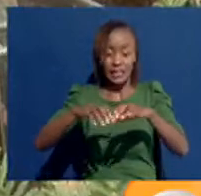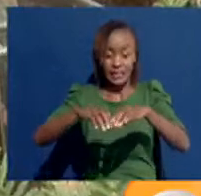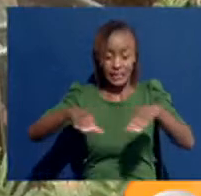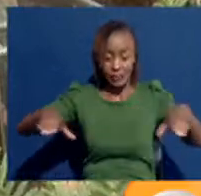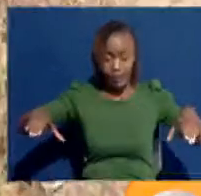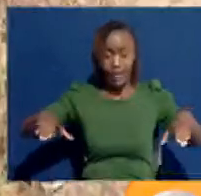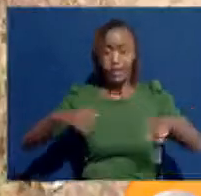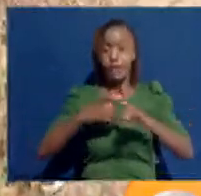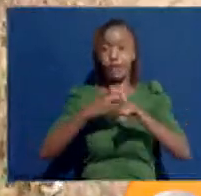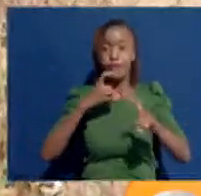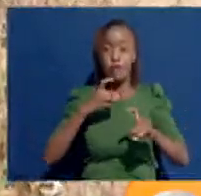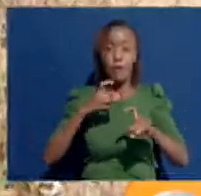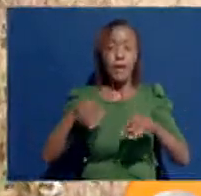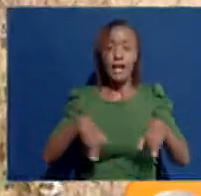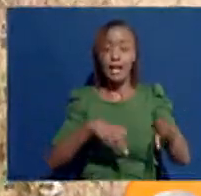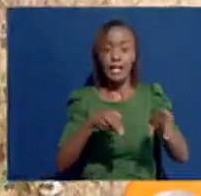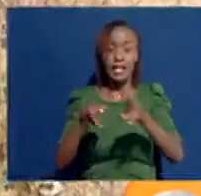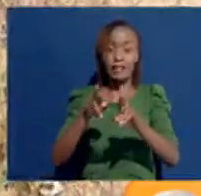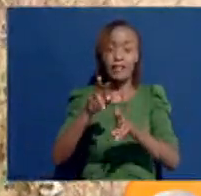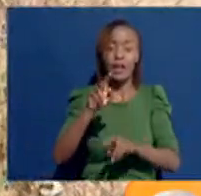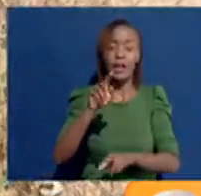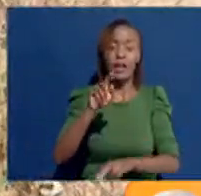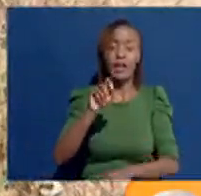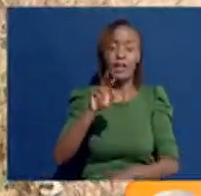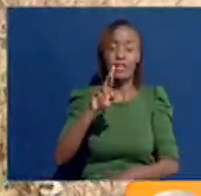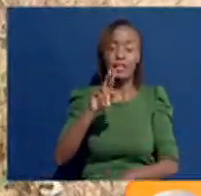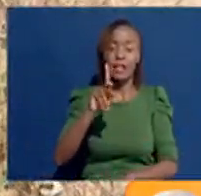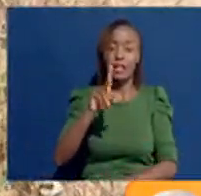from River Takwel.